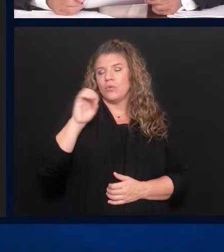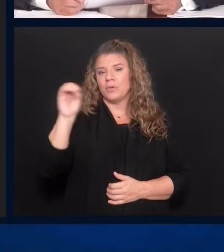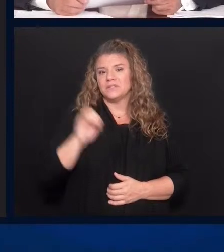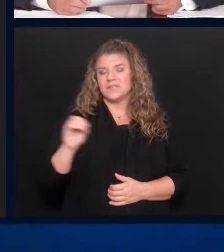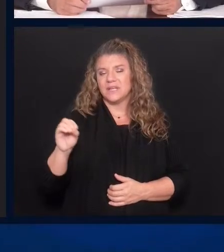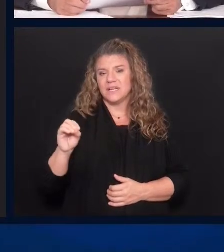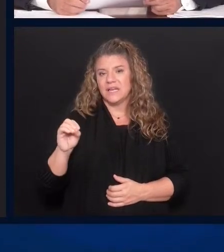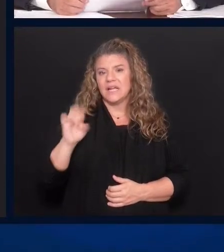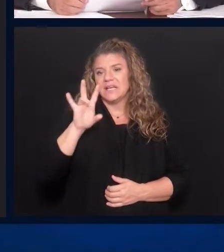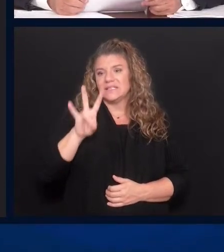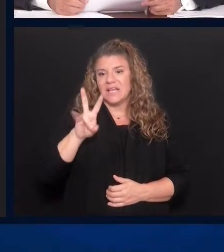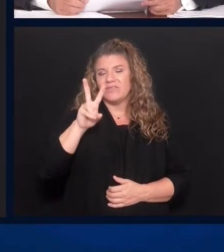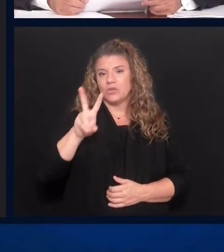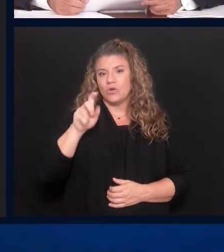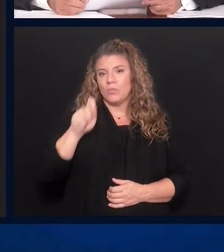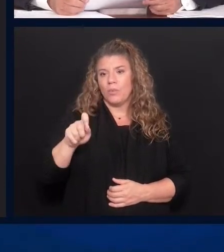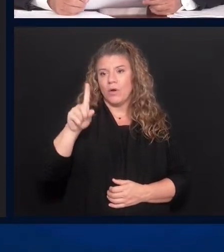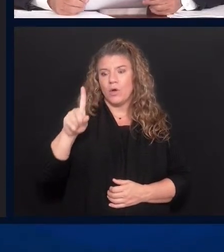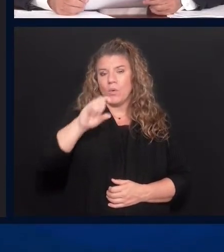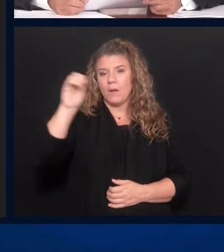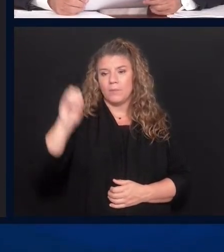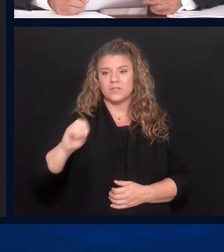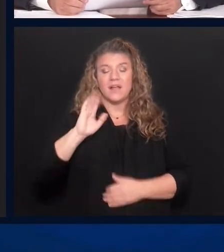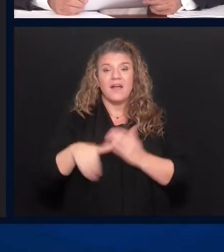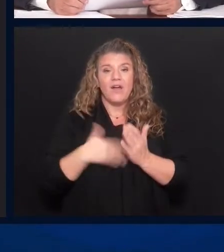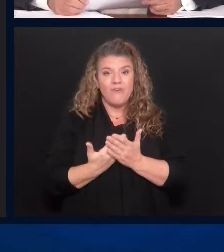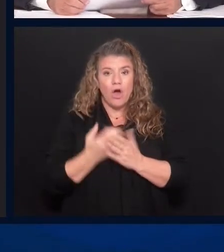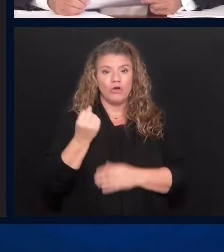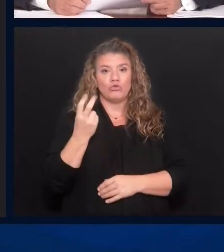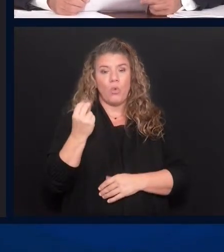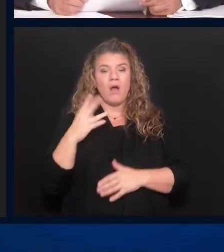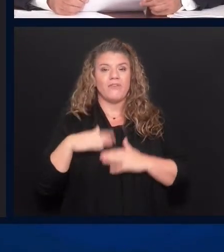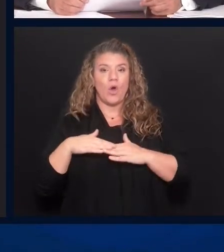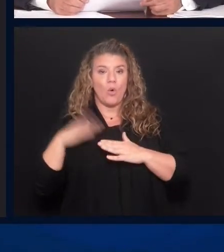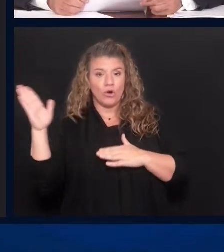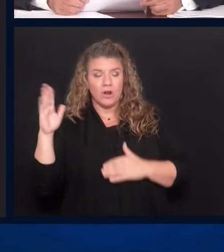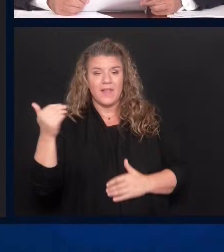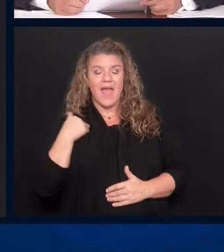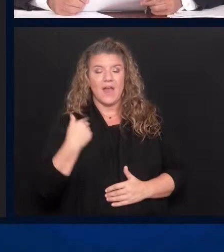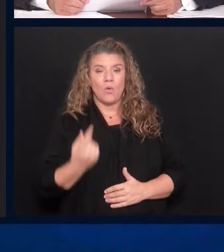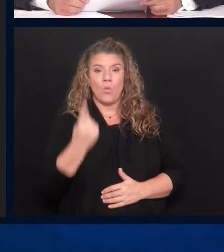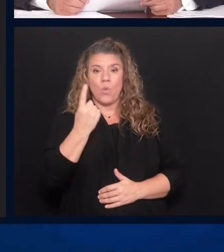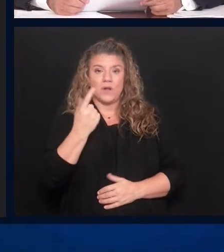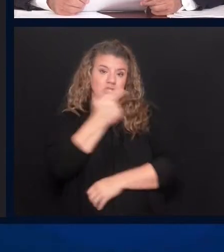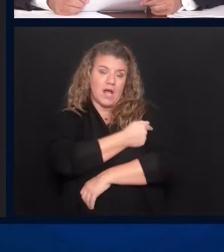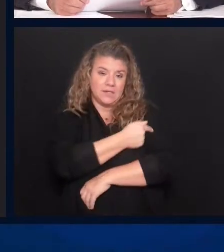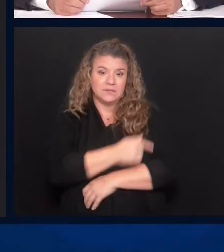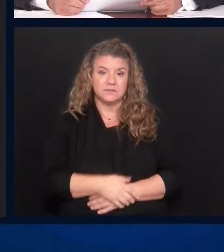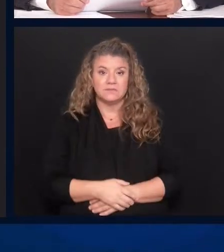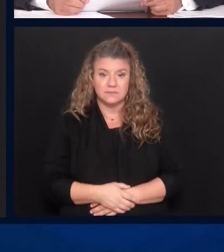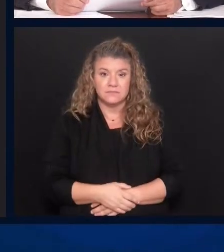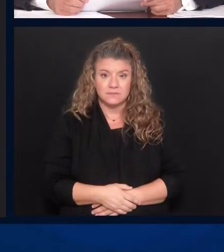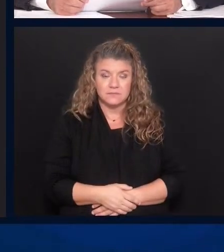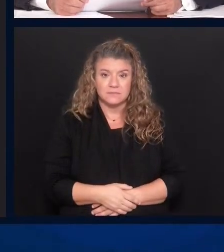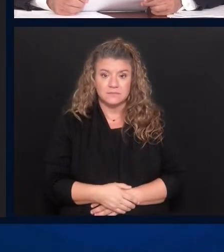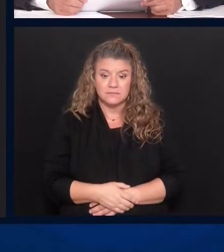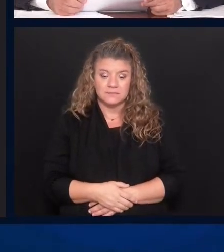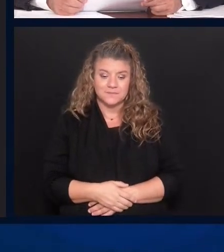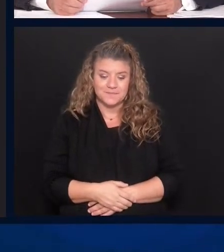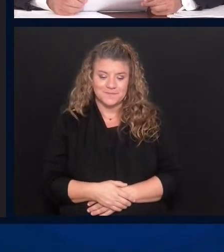We're at 72.1% of all 12 and older that have had at least one shot, and let